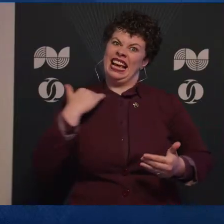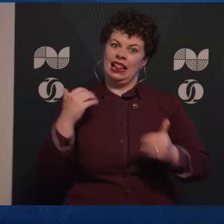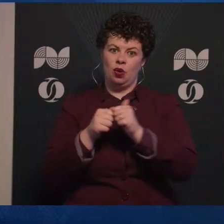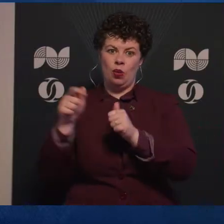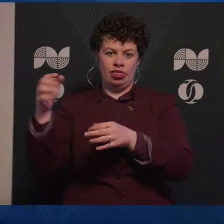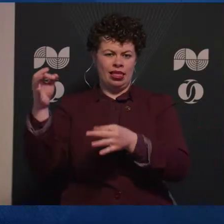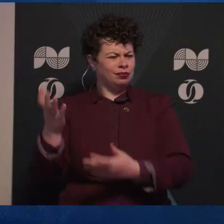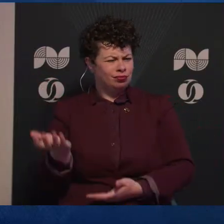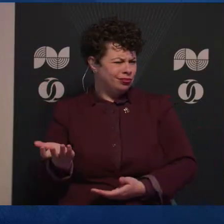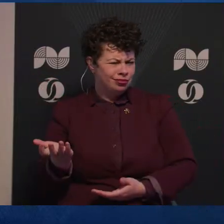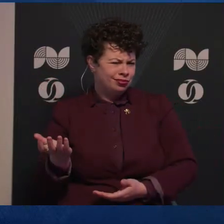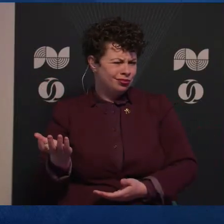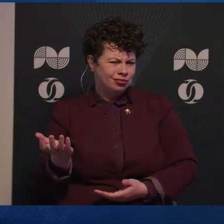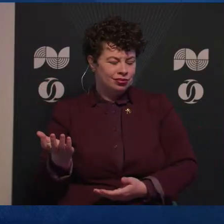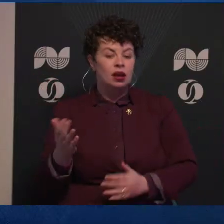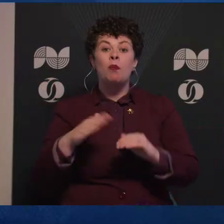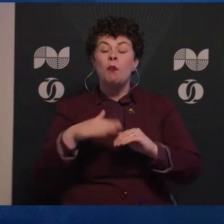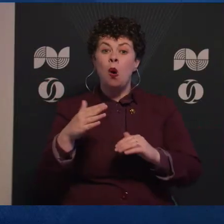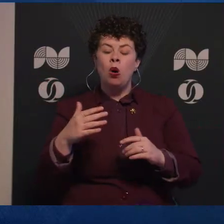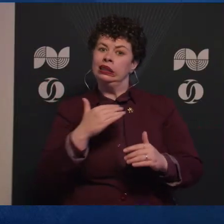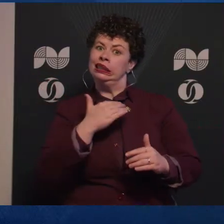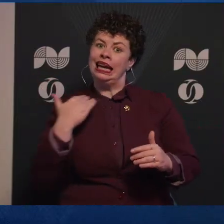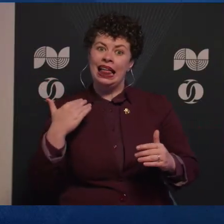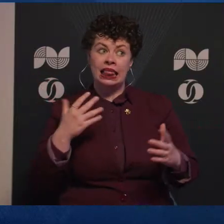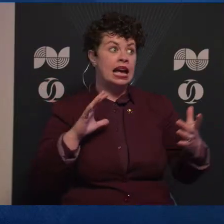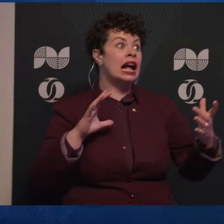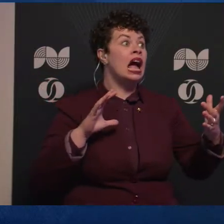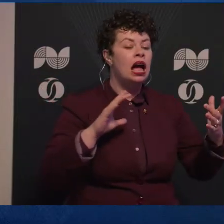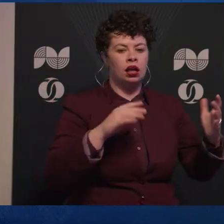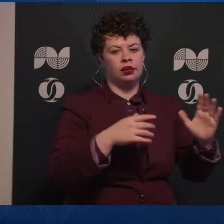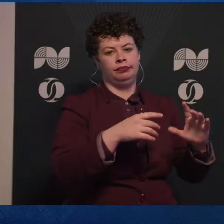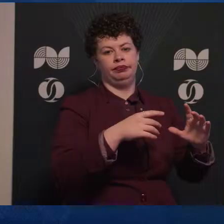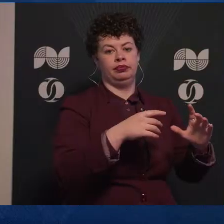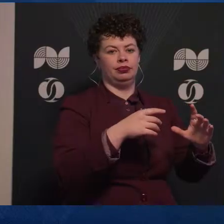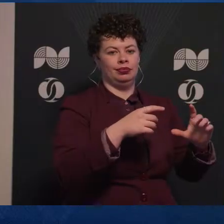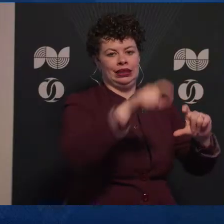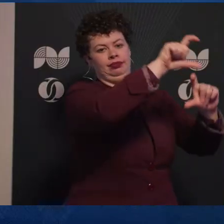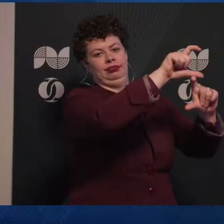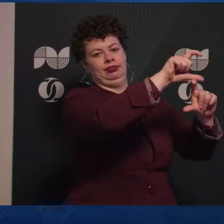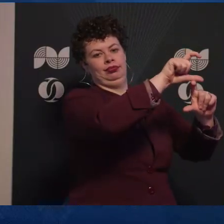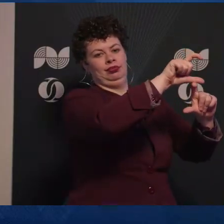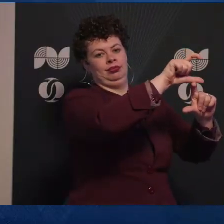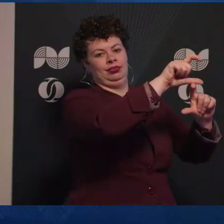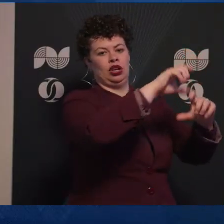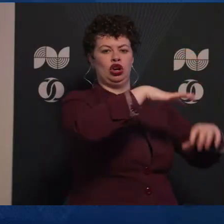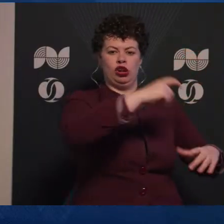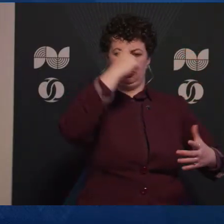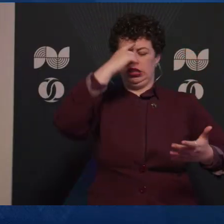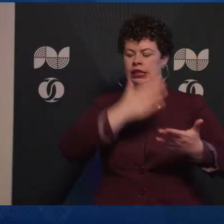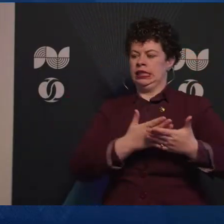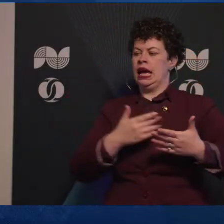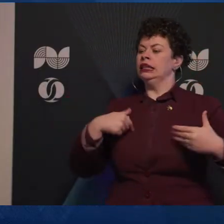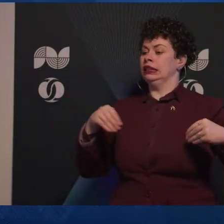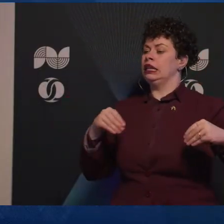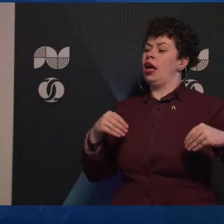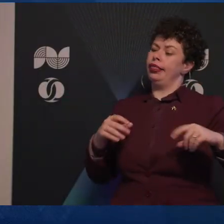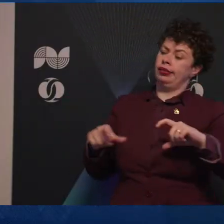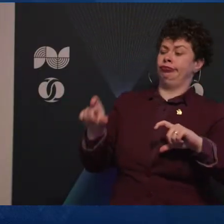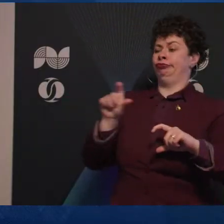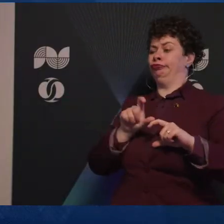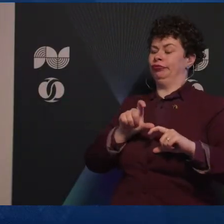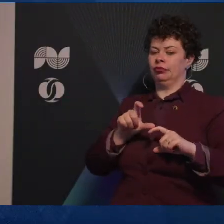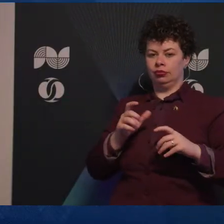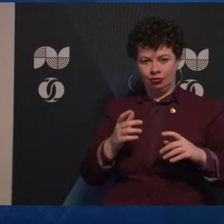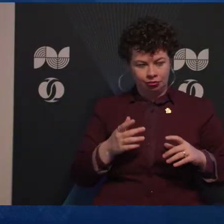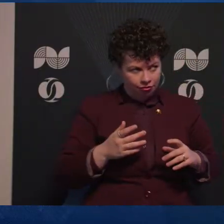more the tariffs that do that, and I obviously agree with the competition argument. And on the earlier